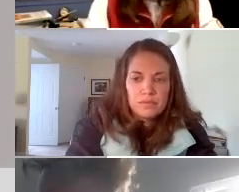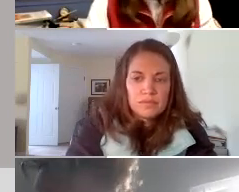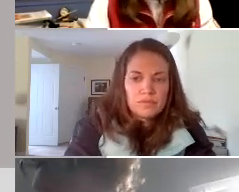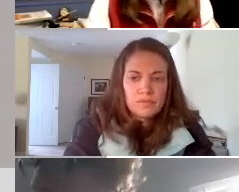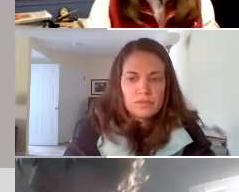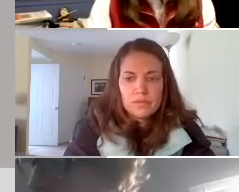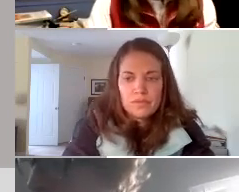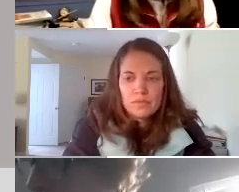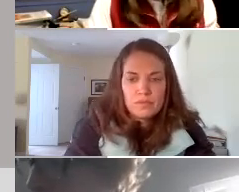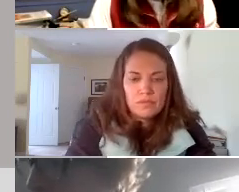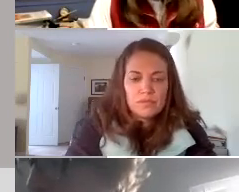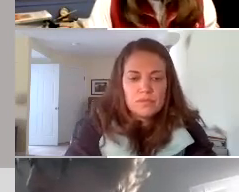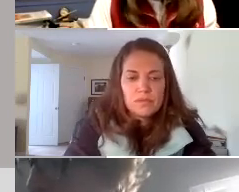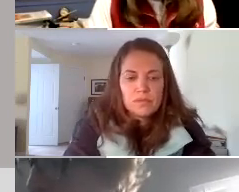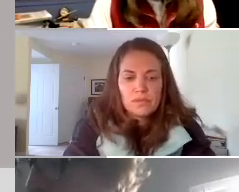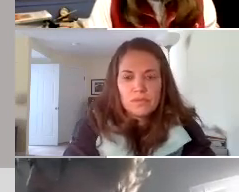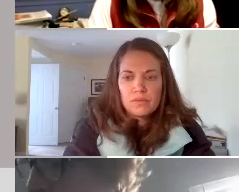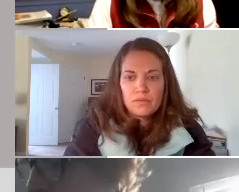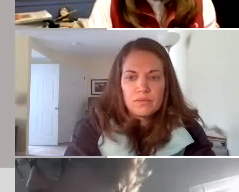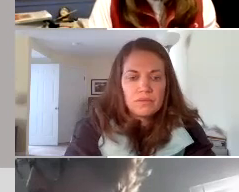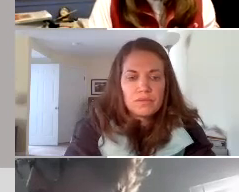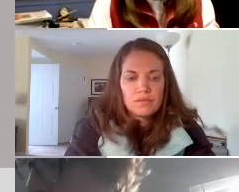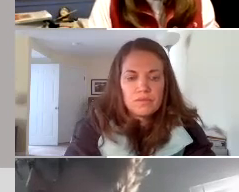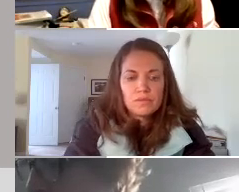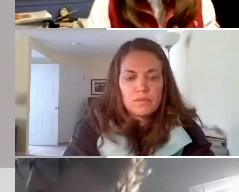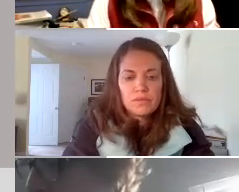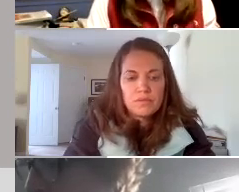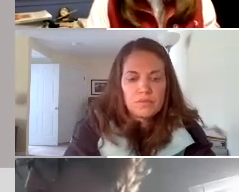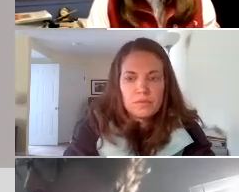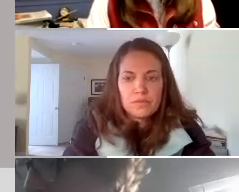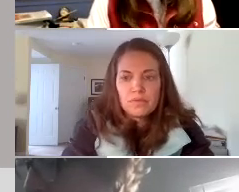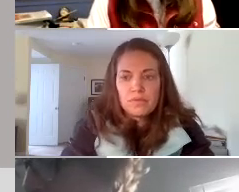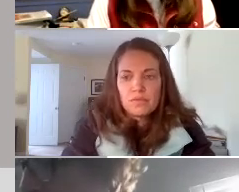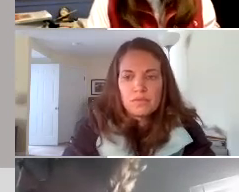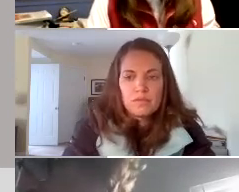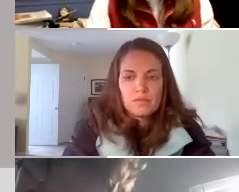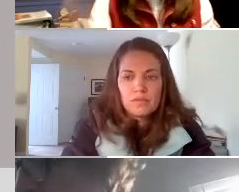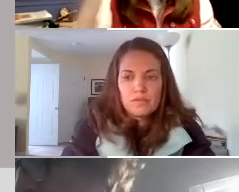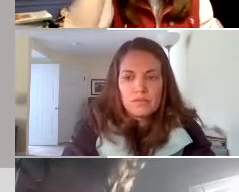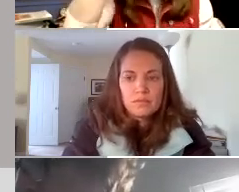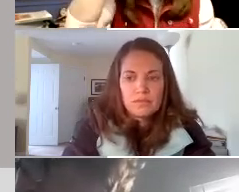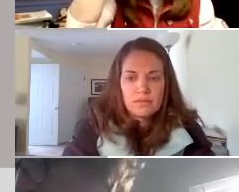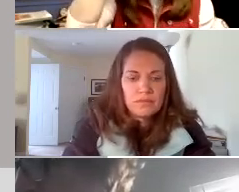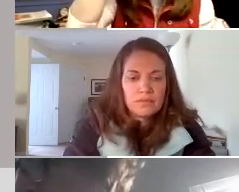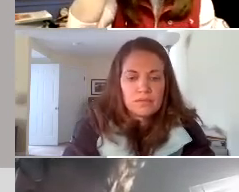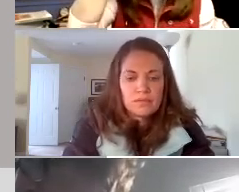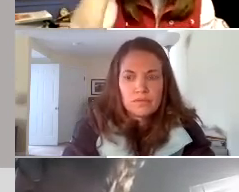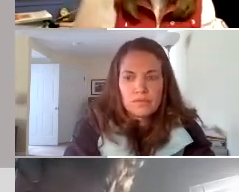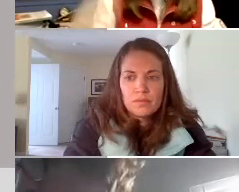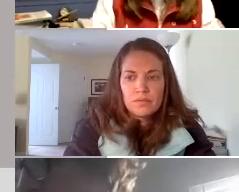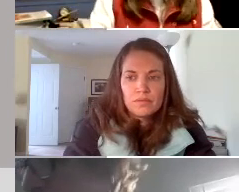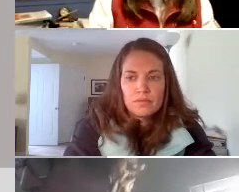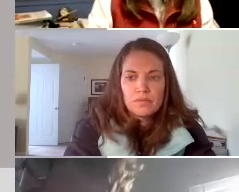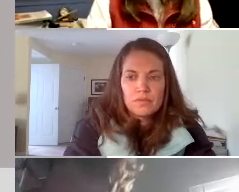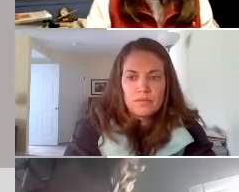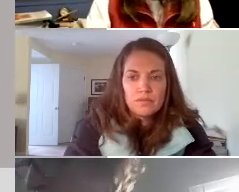probably. But this baseball is an example of responding to a visual threat coming towards your face. And the